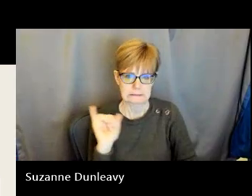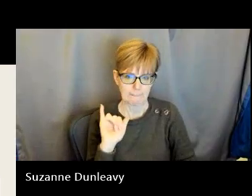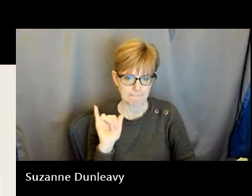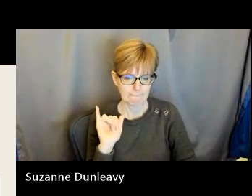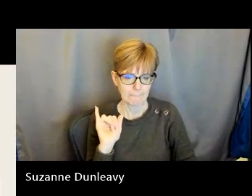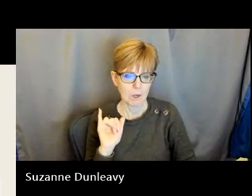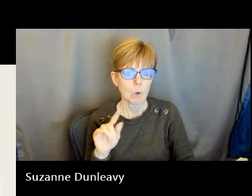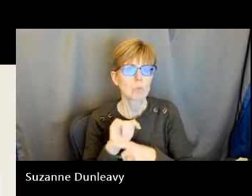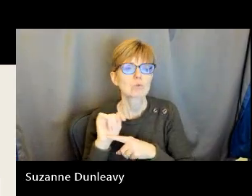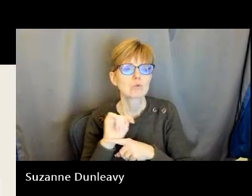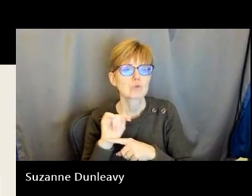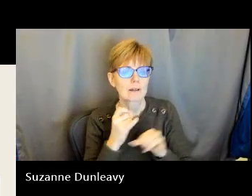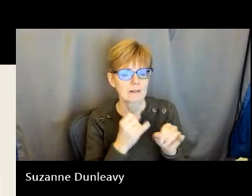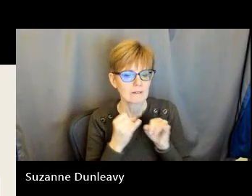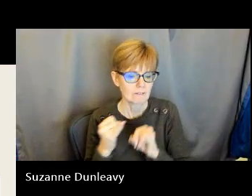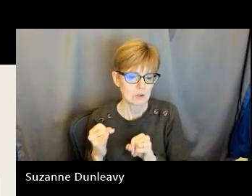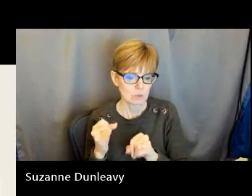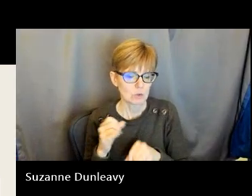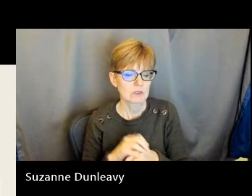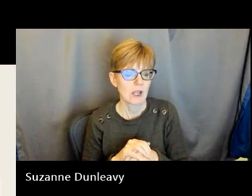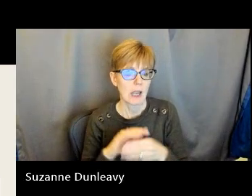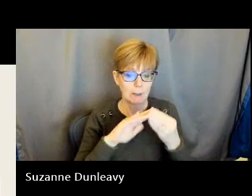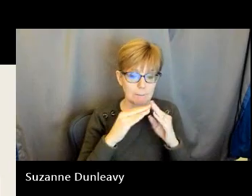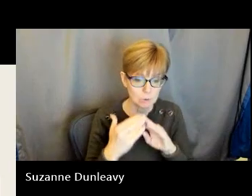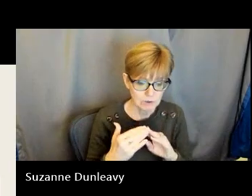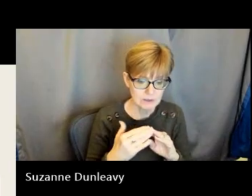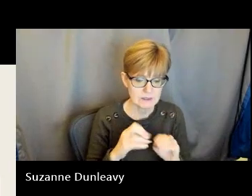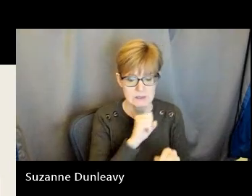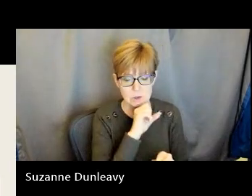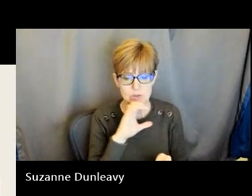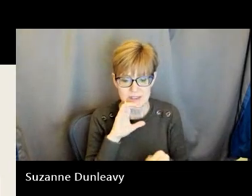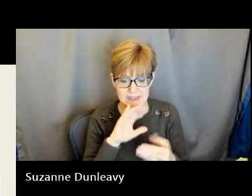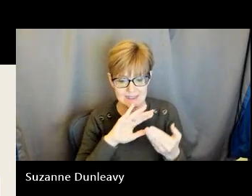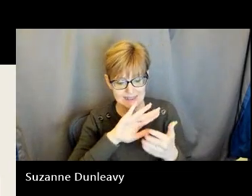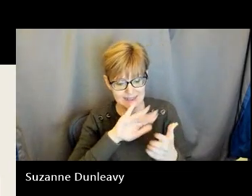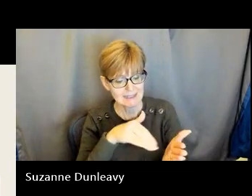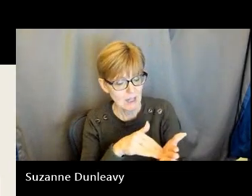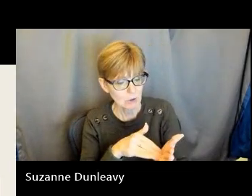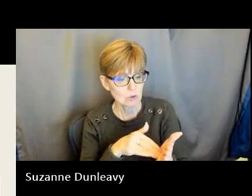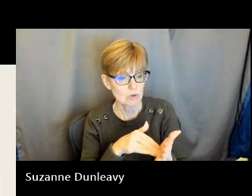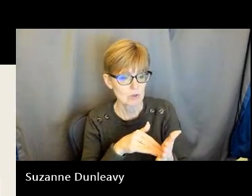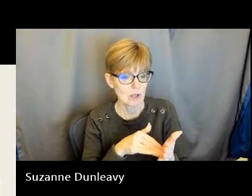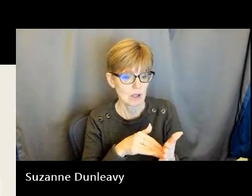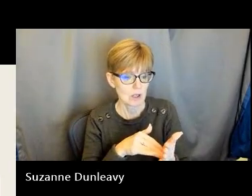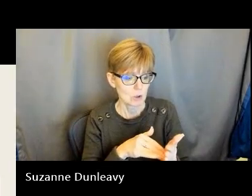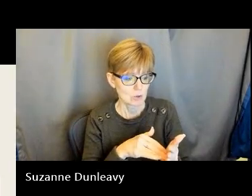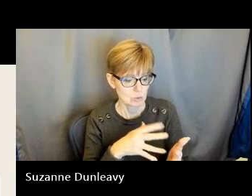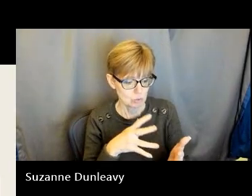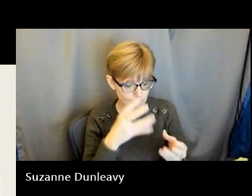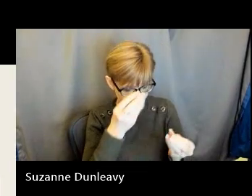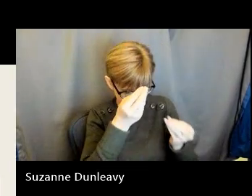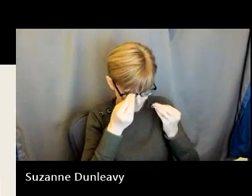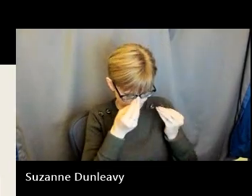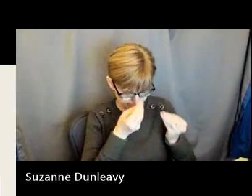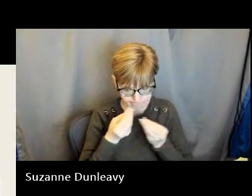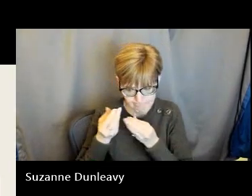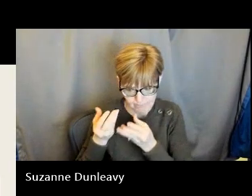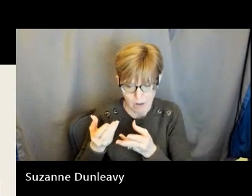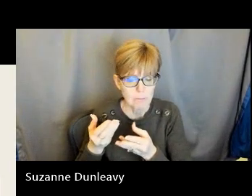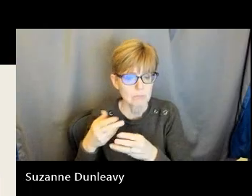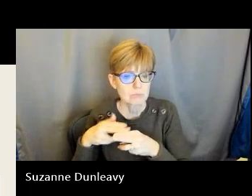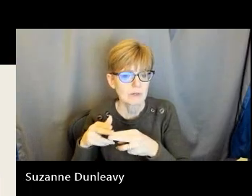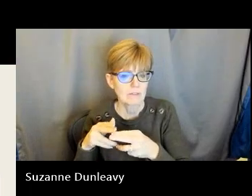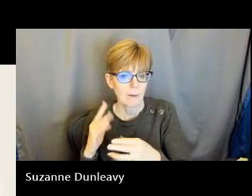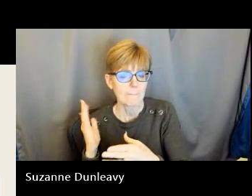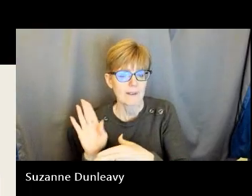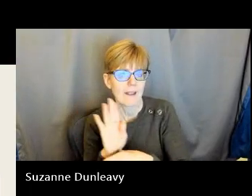in communities and senior centers and other in community centers to deliver brief behavioral interventions to reduce the potential impact